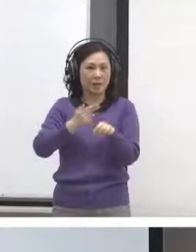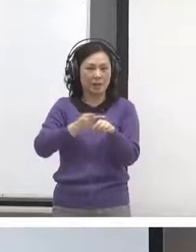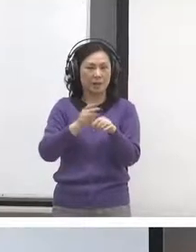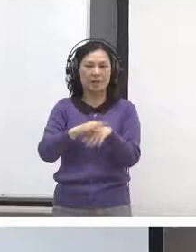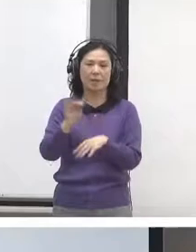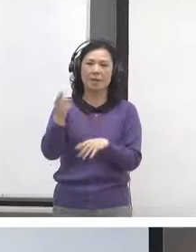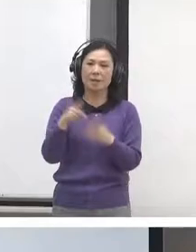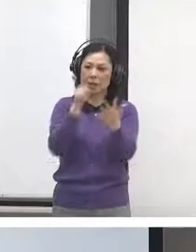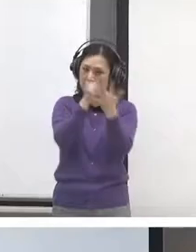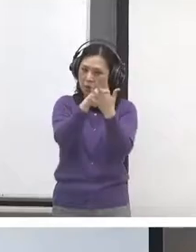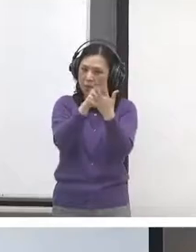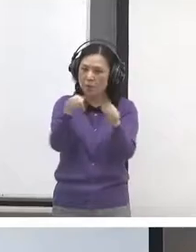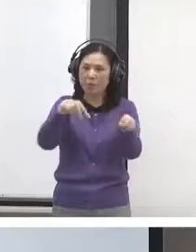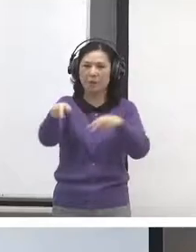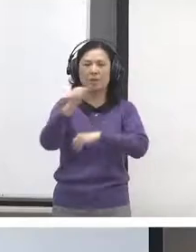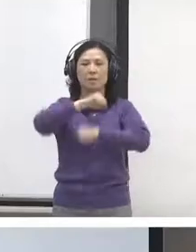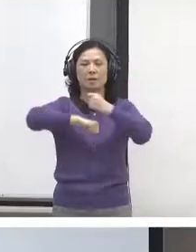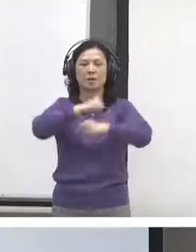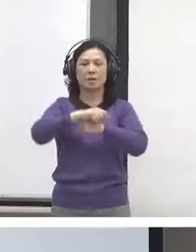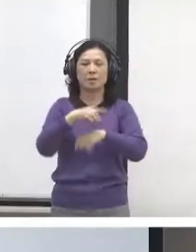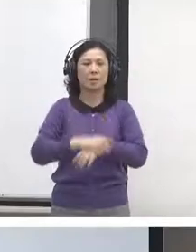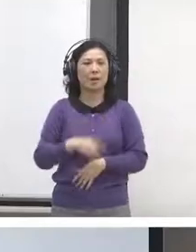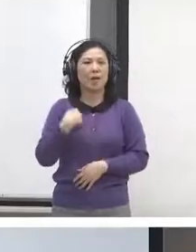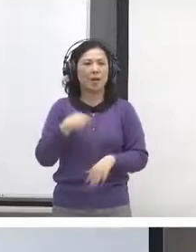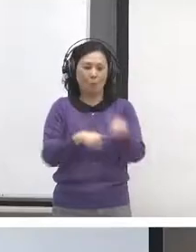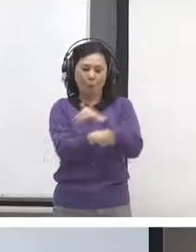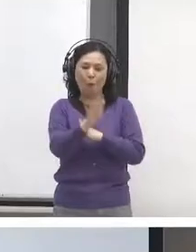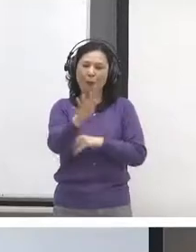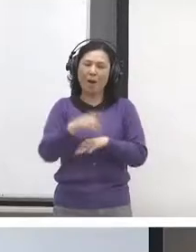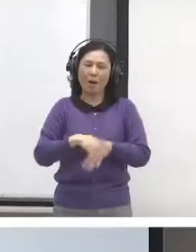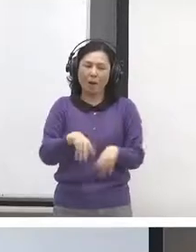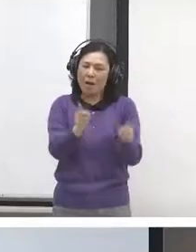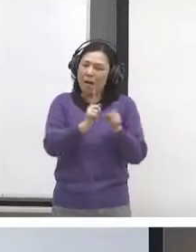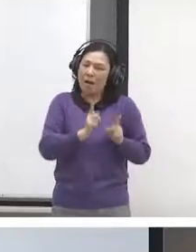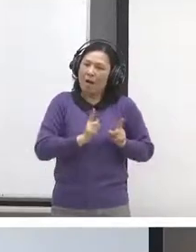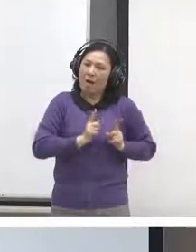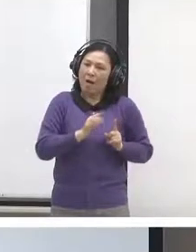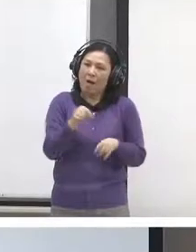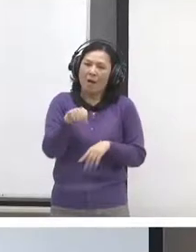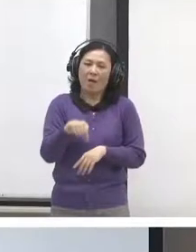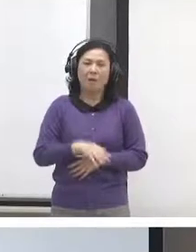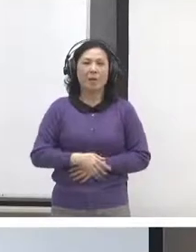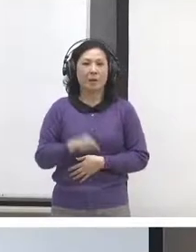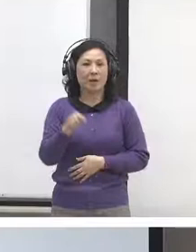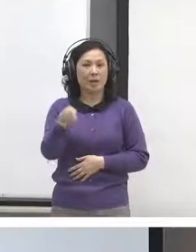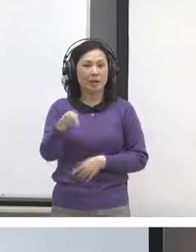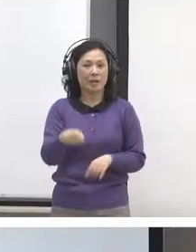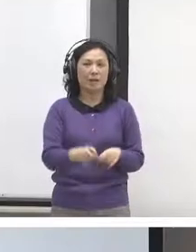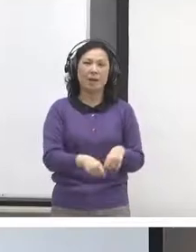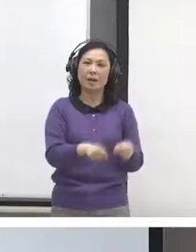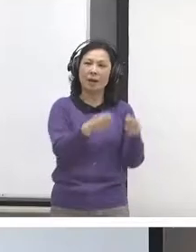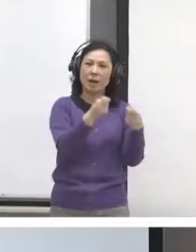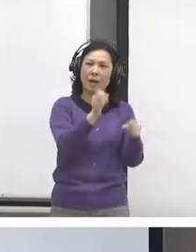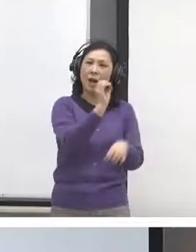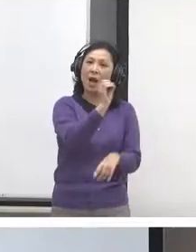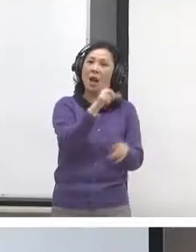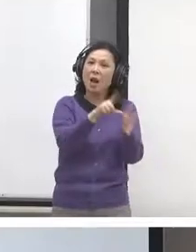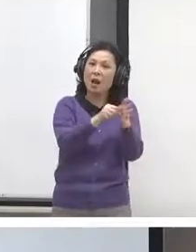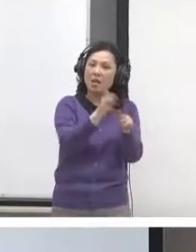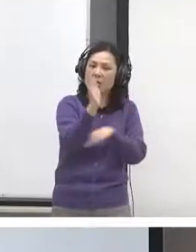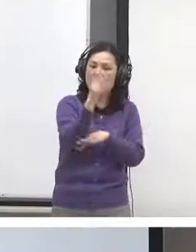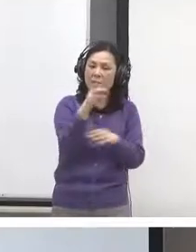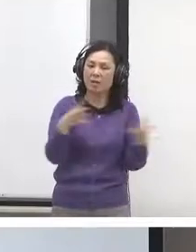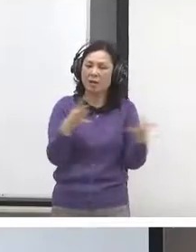of Parliament and the struggle of GovZero and a broader coalition to bring transparency to governance in Taiwan. I felt